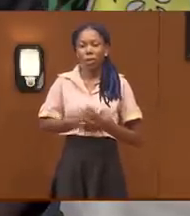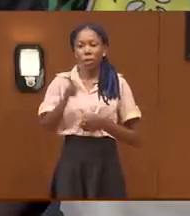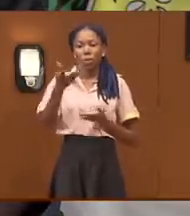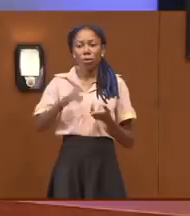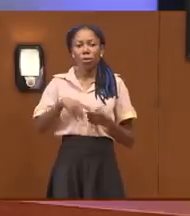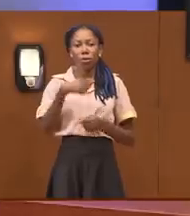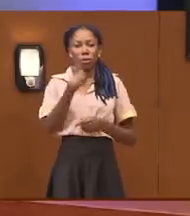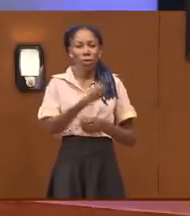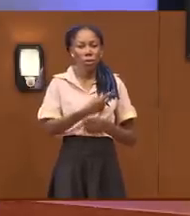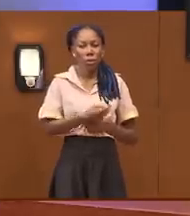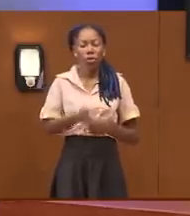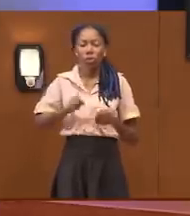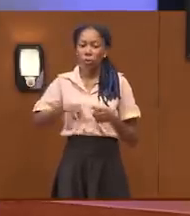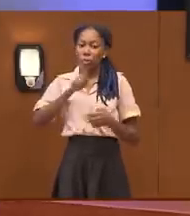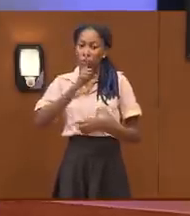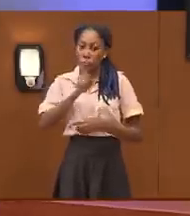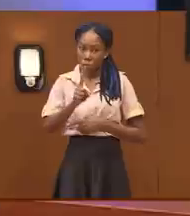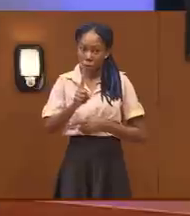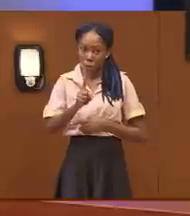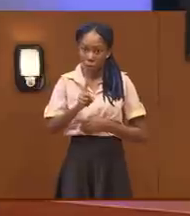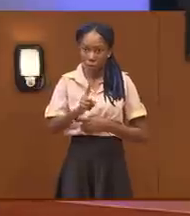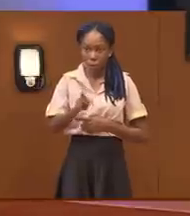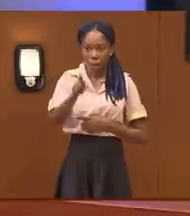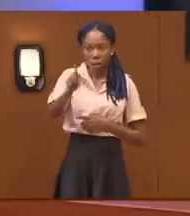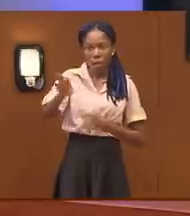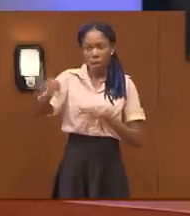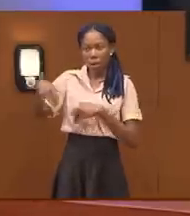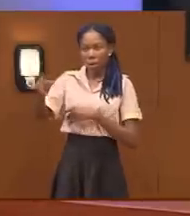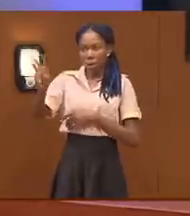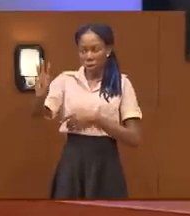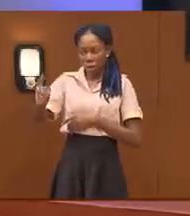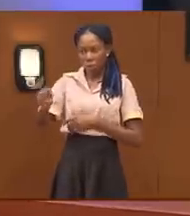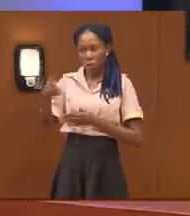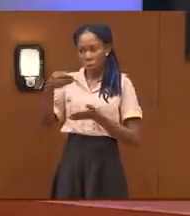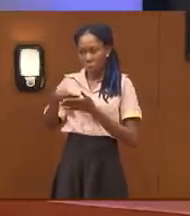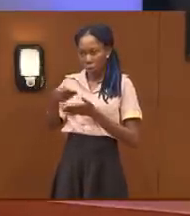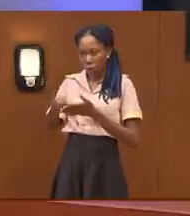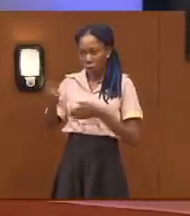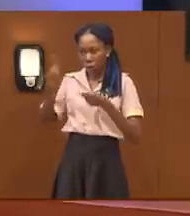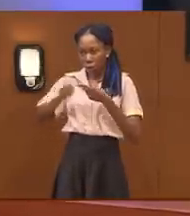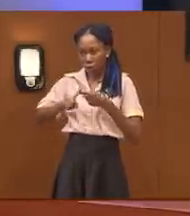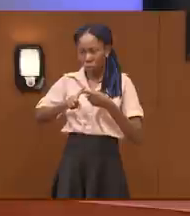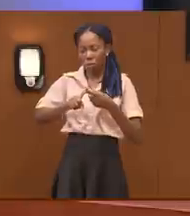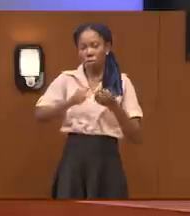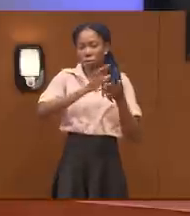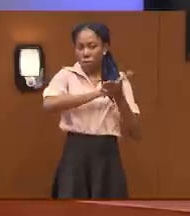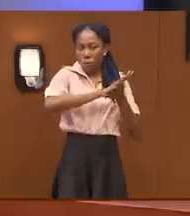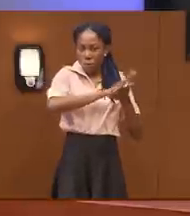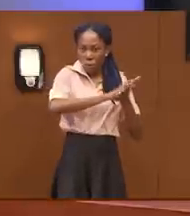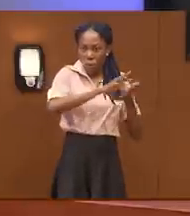ma? Ma, to be frank, I gave him money for renovation. He didn't pay his rent